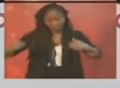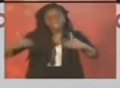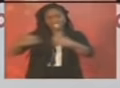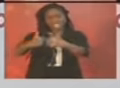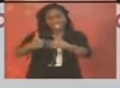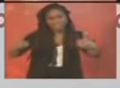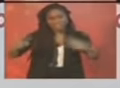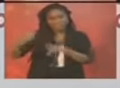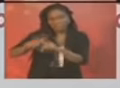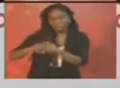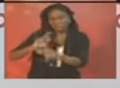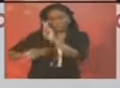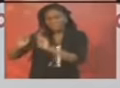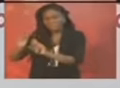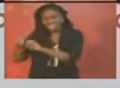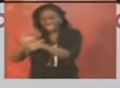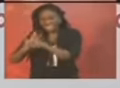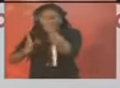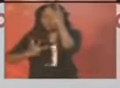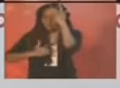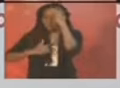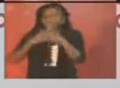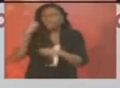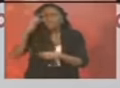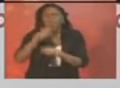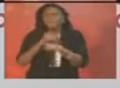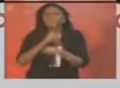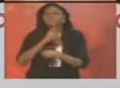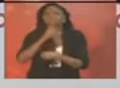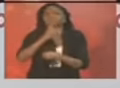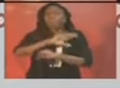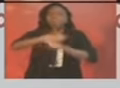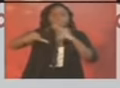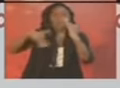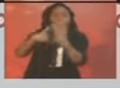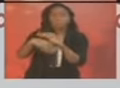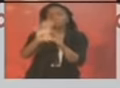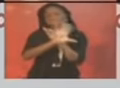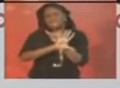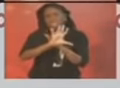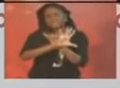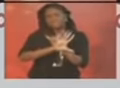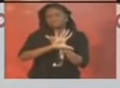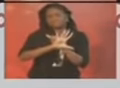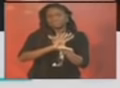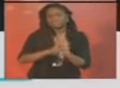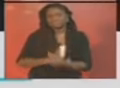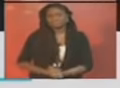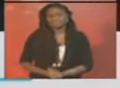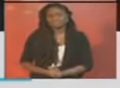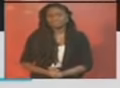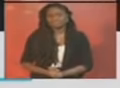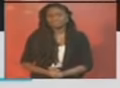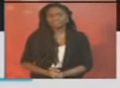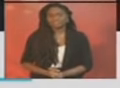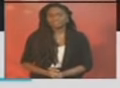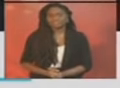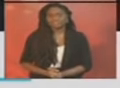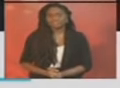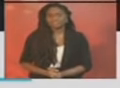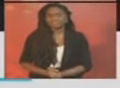healthcare facilities to ensure our patients and staff are protected. Can I have the next slide, please?